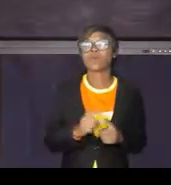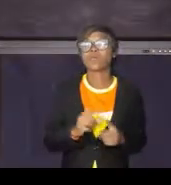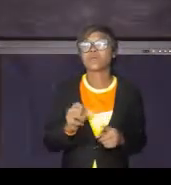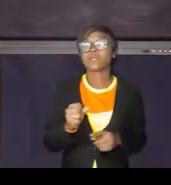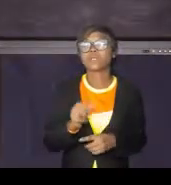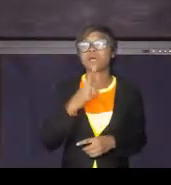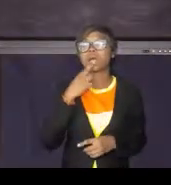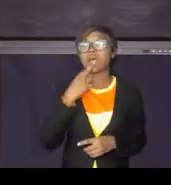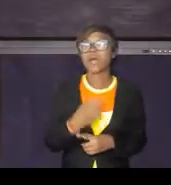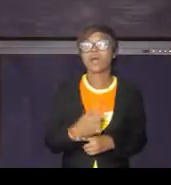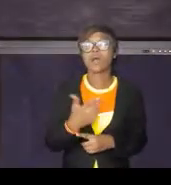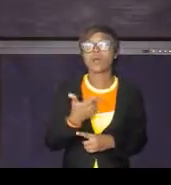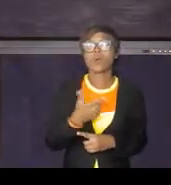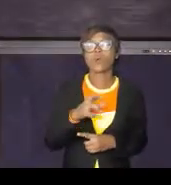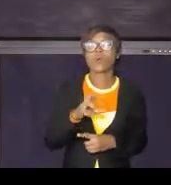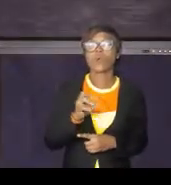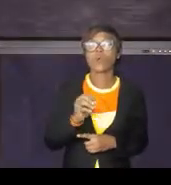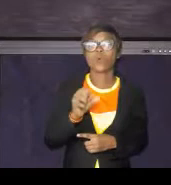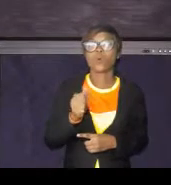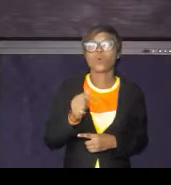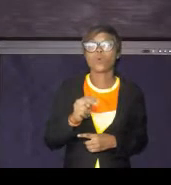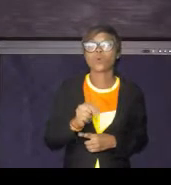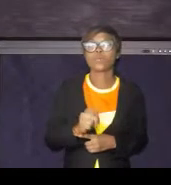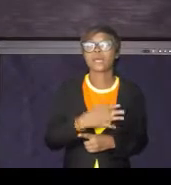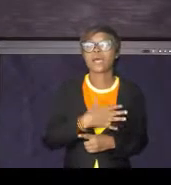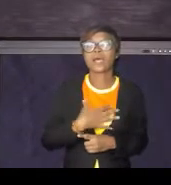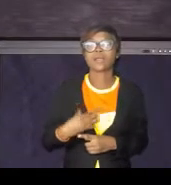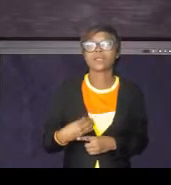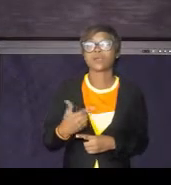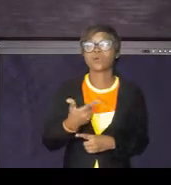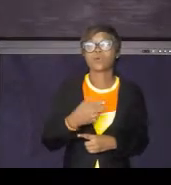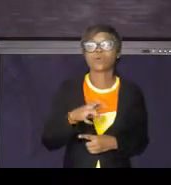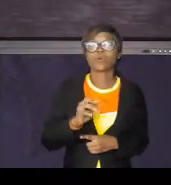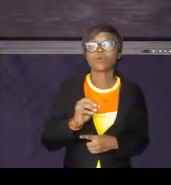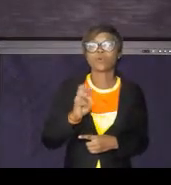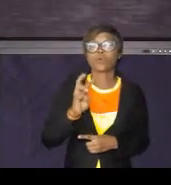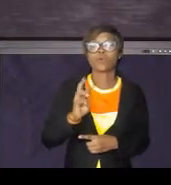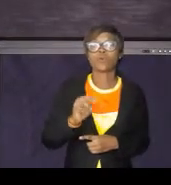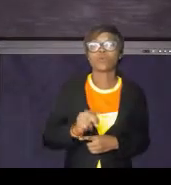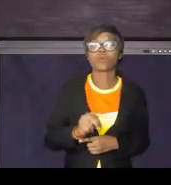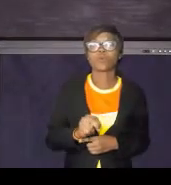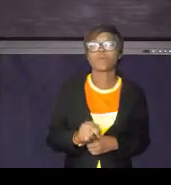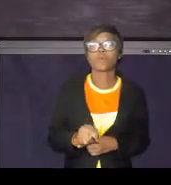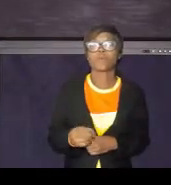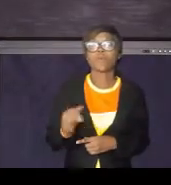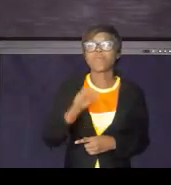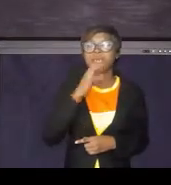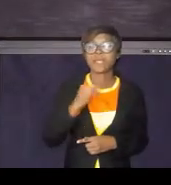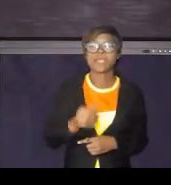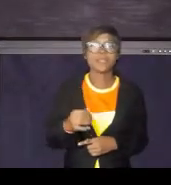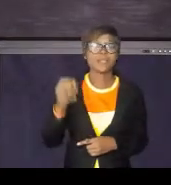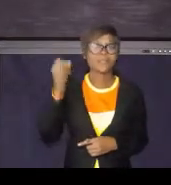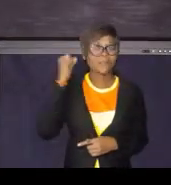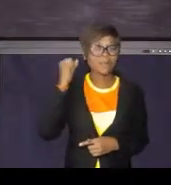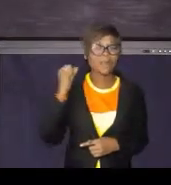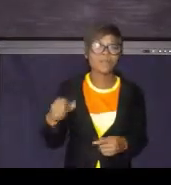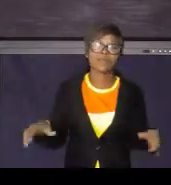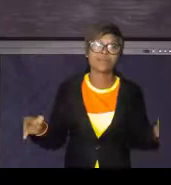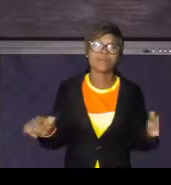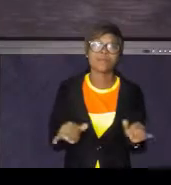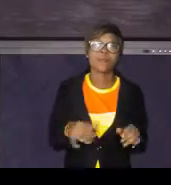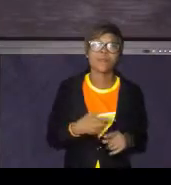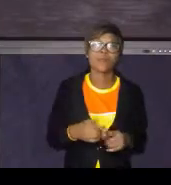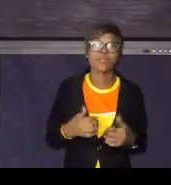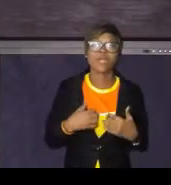set of homophones are grown and grown. Grown and grown. They sound